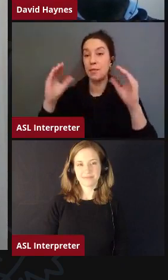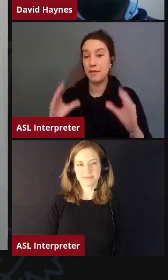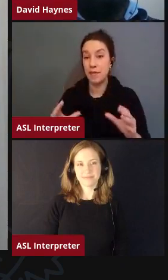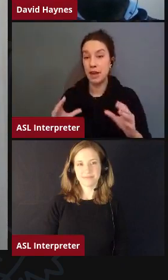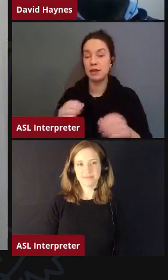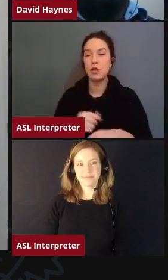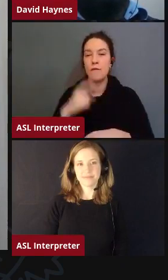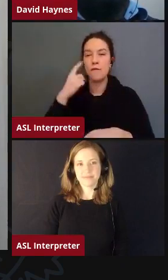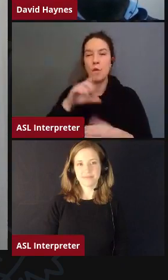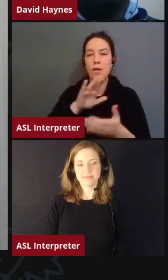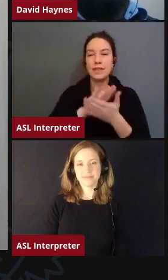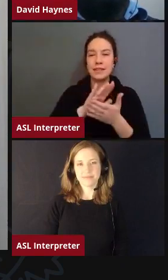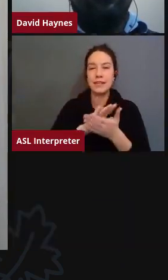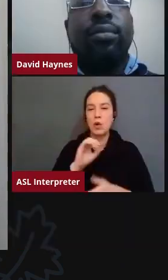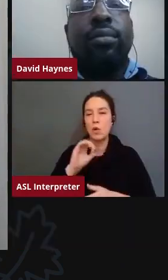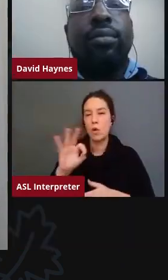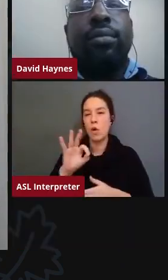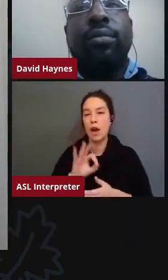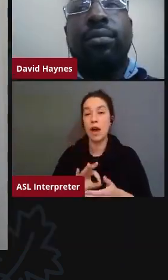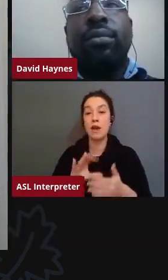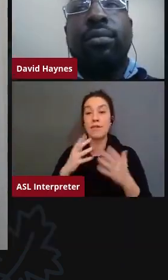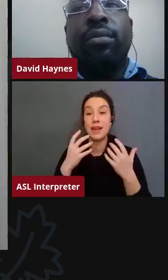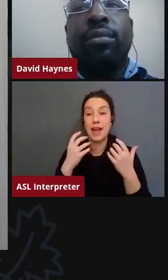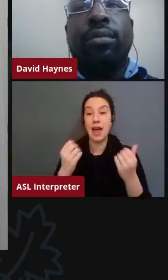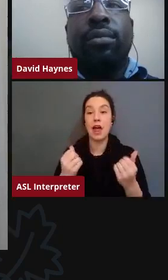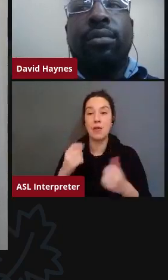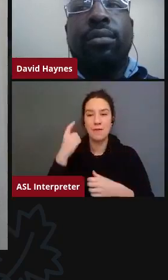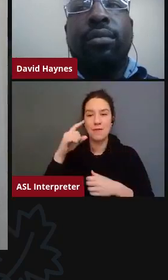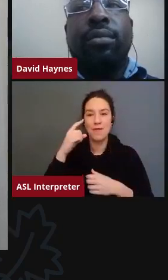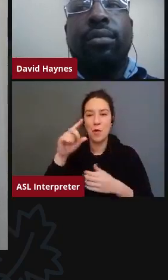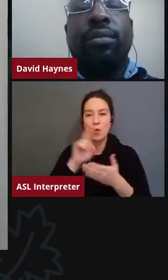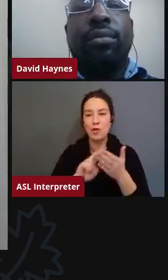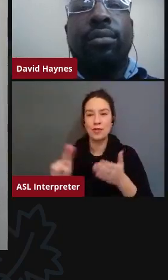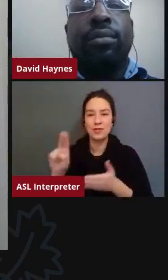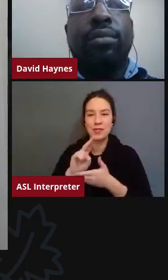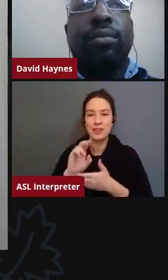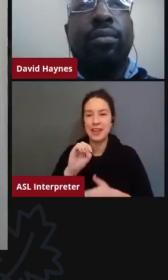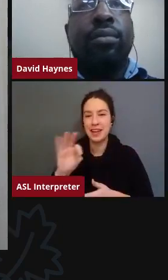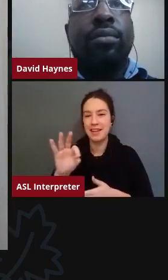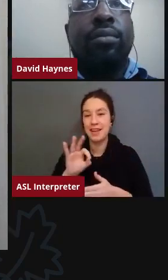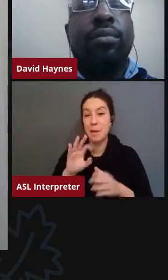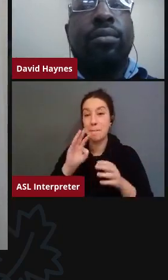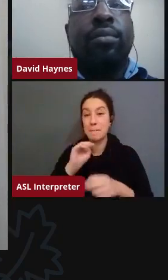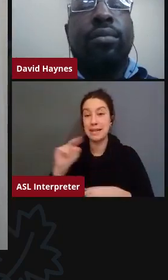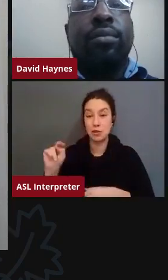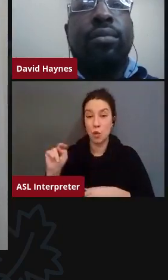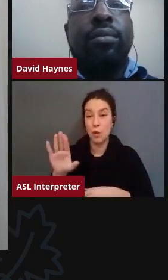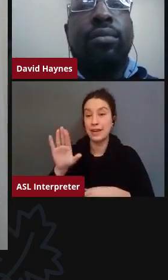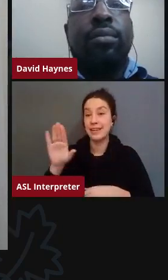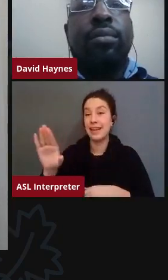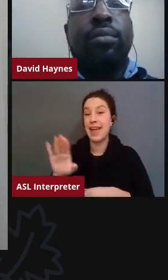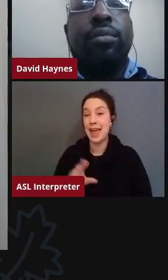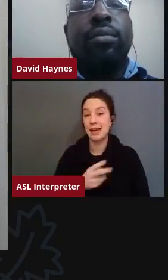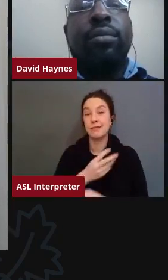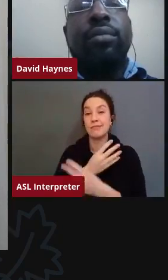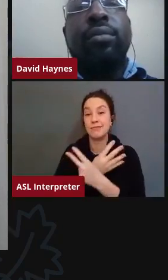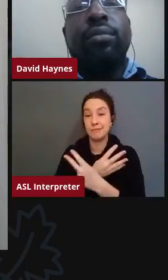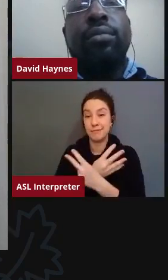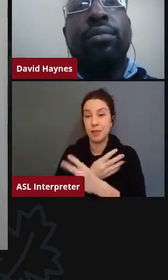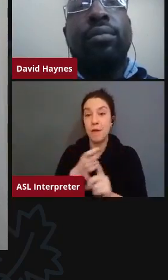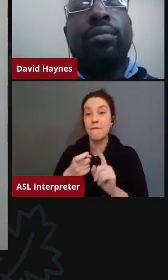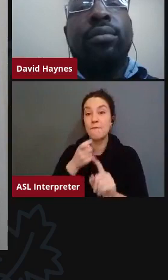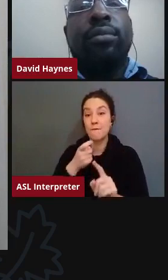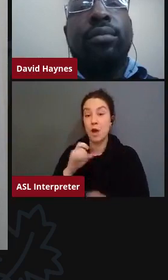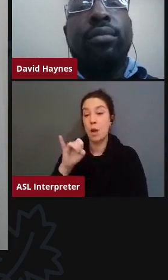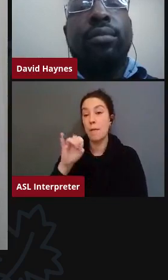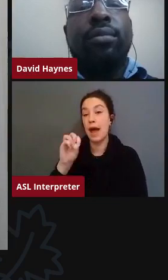Health Informatics at the University of Minnesota. He received his PhD from the University of Iowa